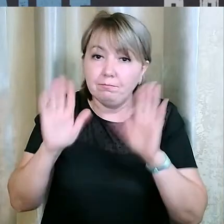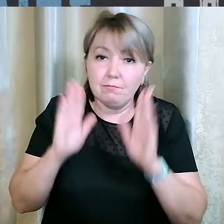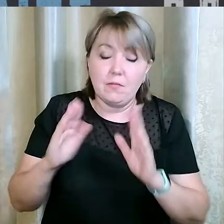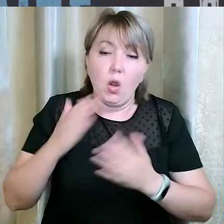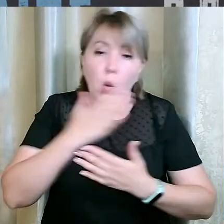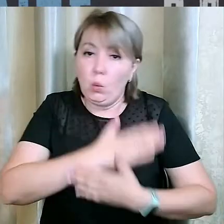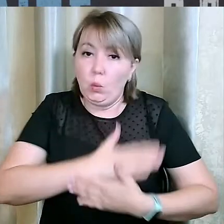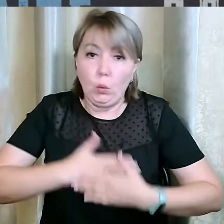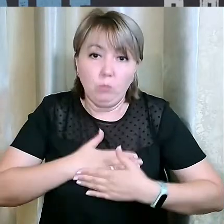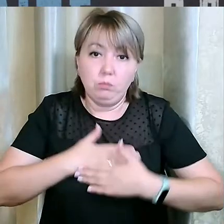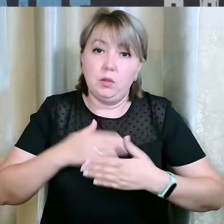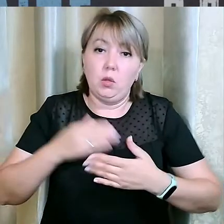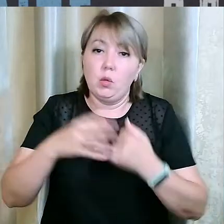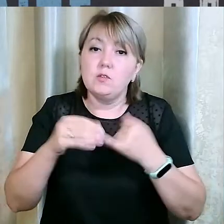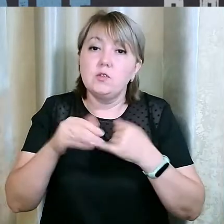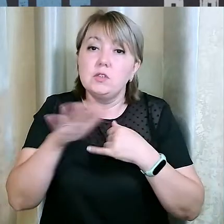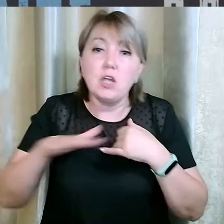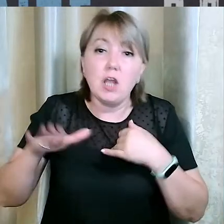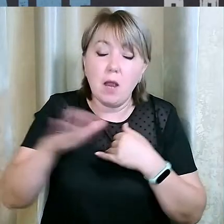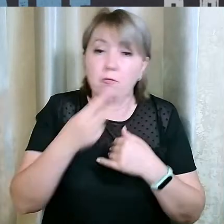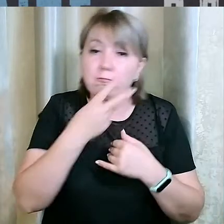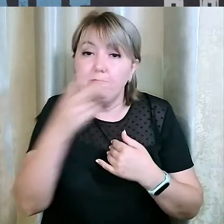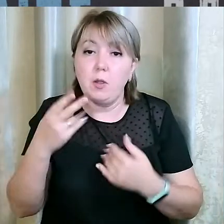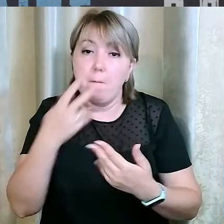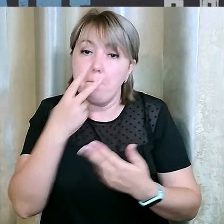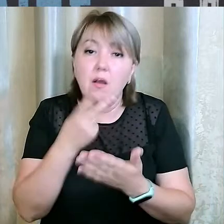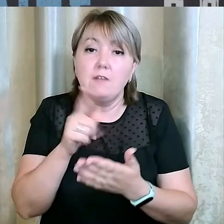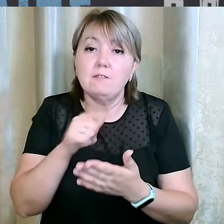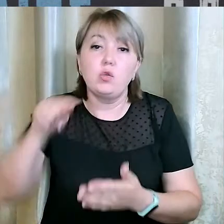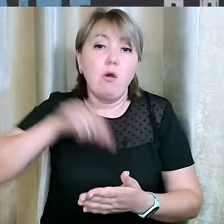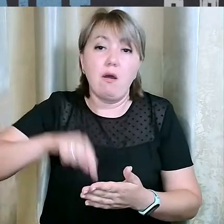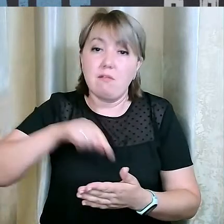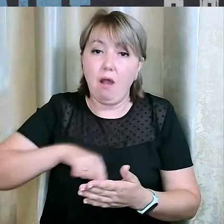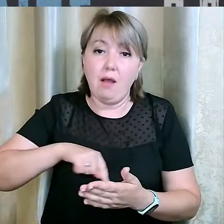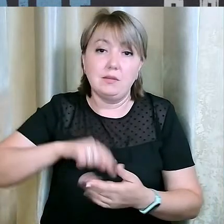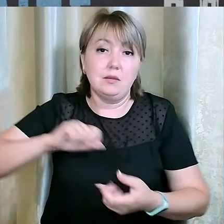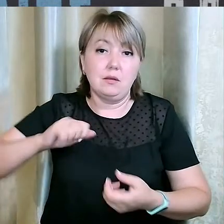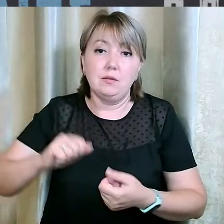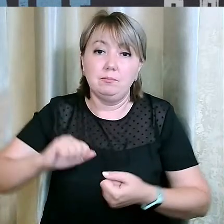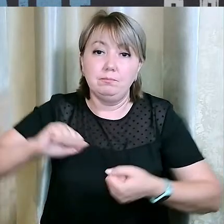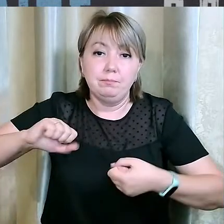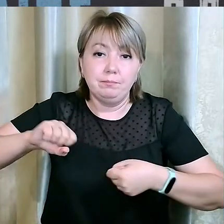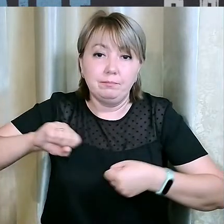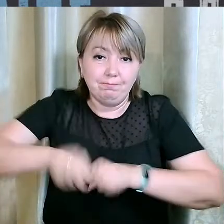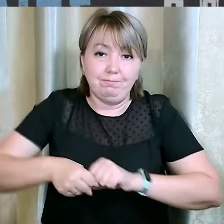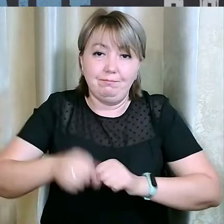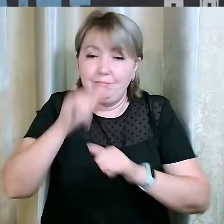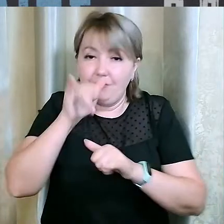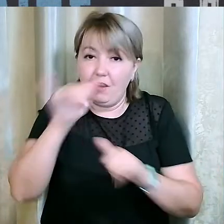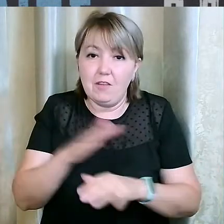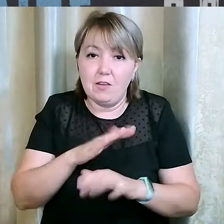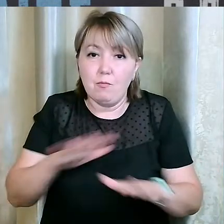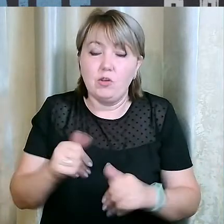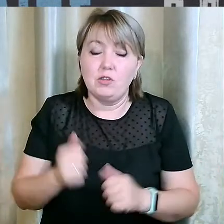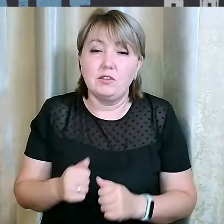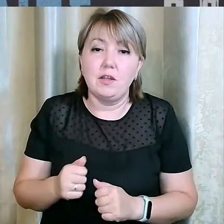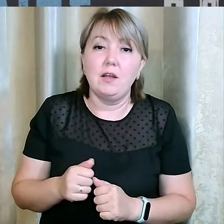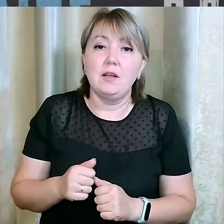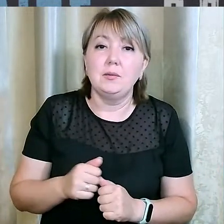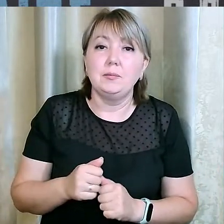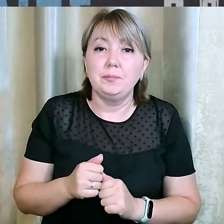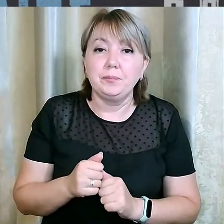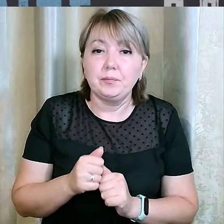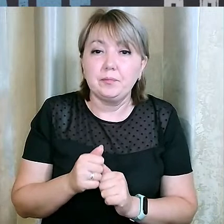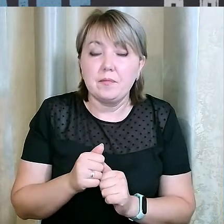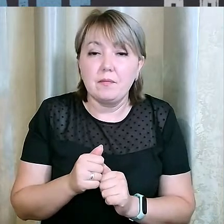sincerely loving their native land, the farmers of Odesa show that the character of farmers is invincible. The heroic efforts of our